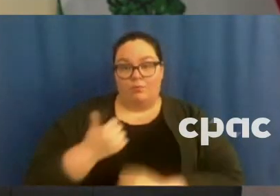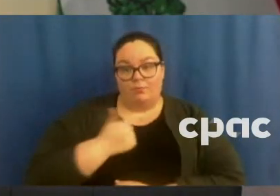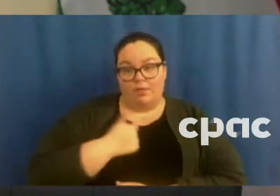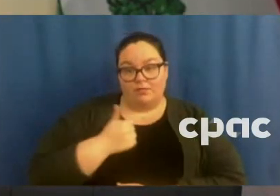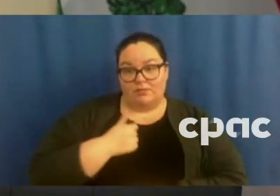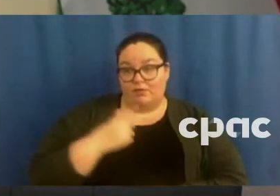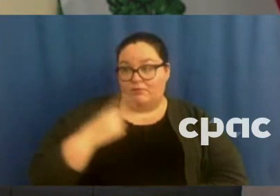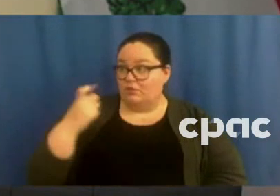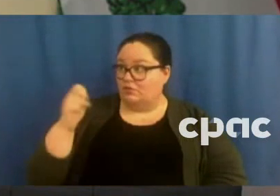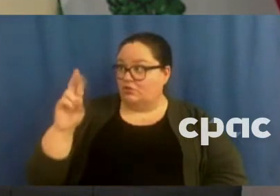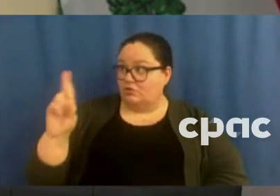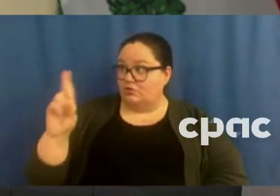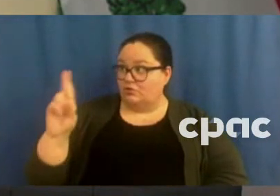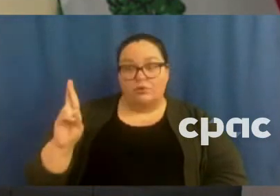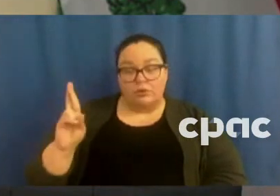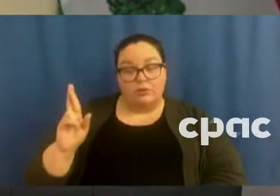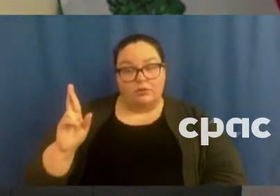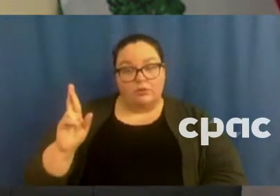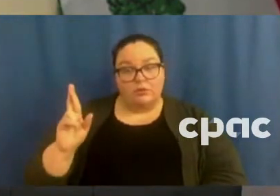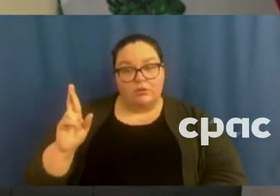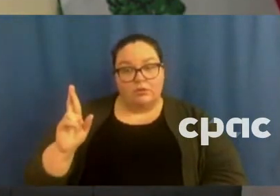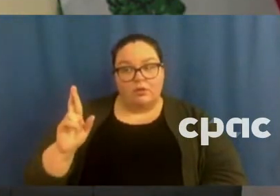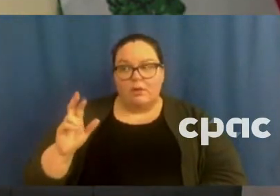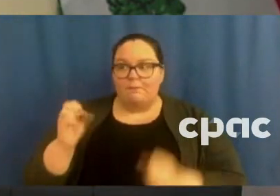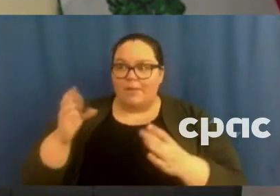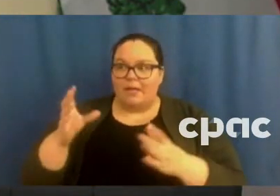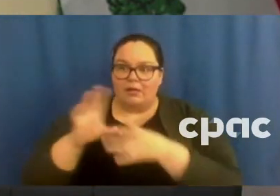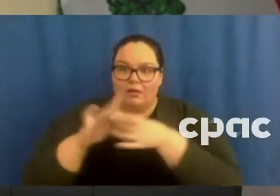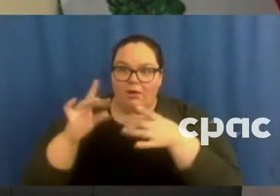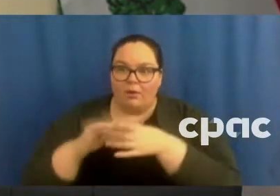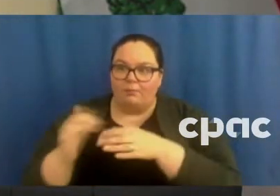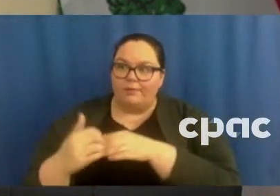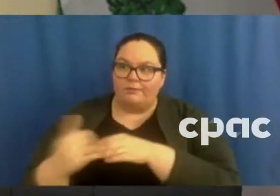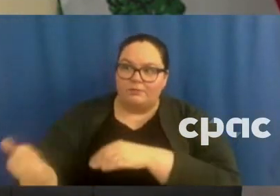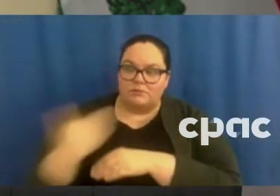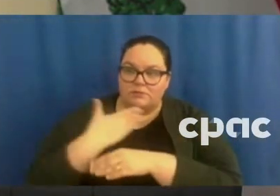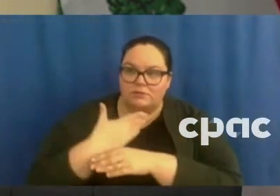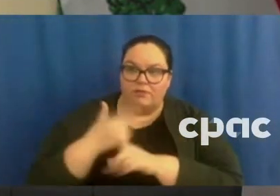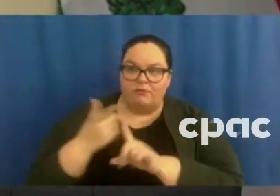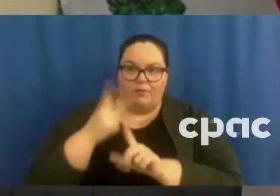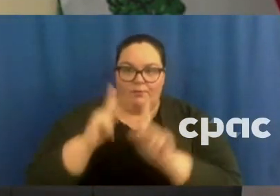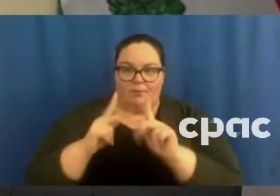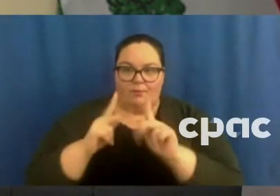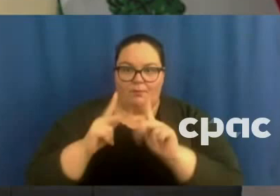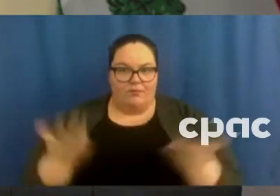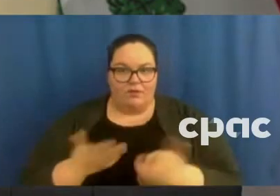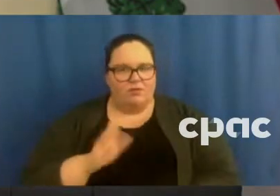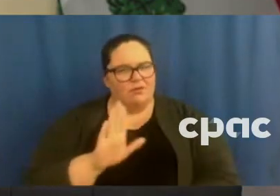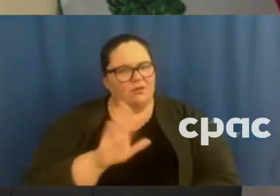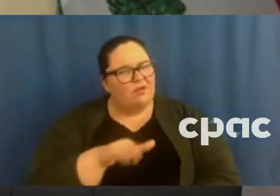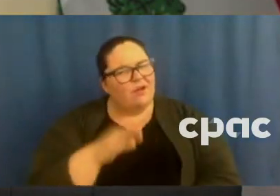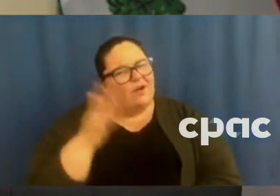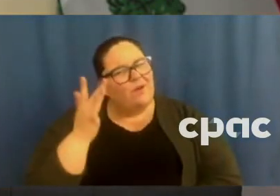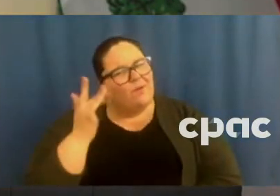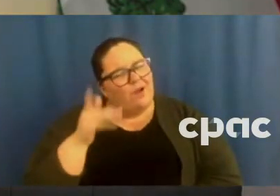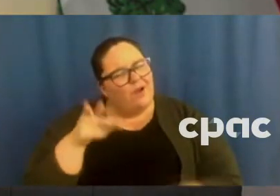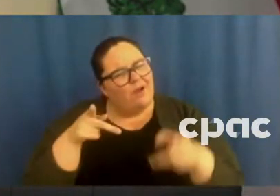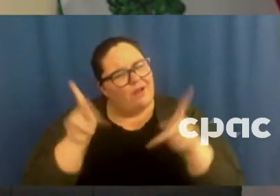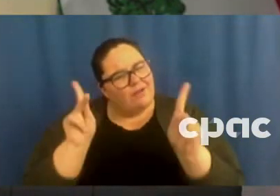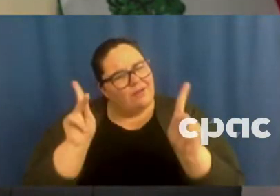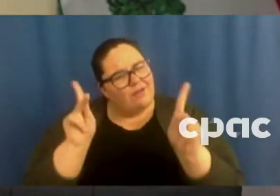of correspondence from Islanders, and, a common question we get is, why do you continue to let those people in here?